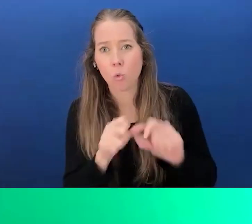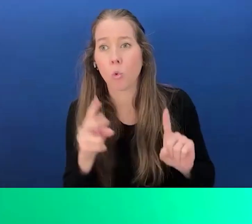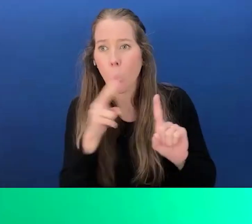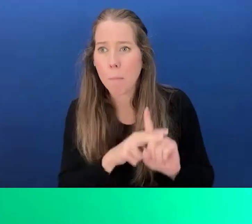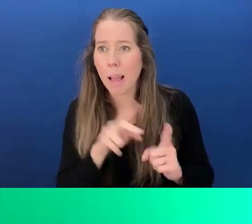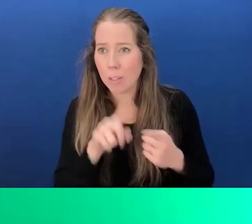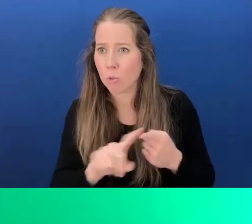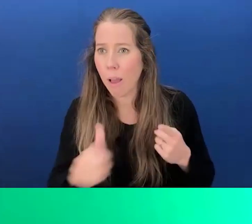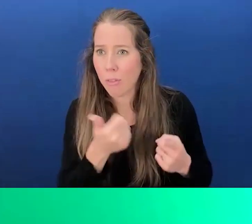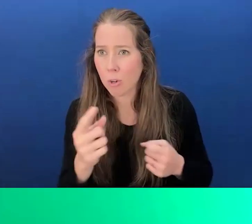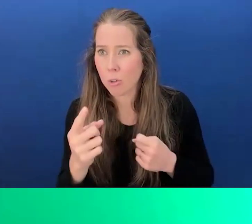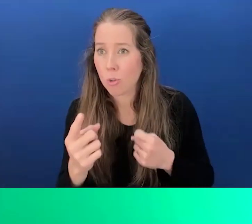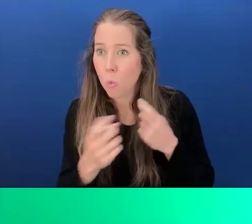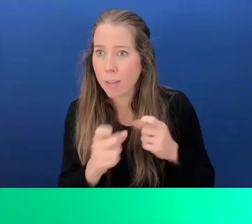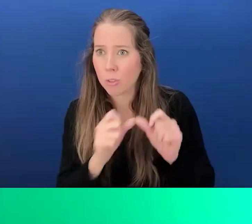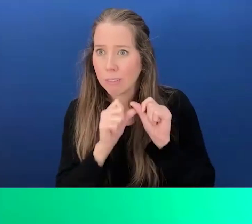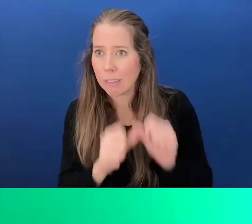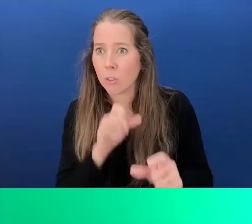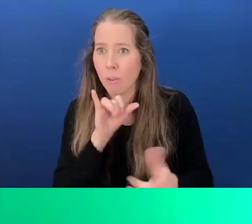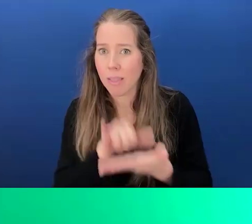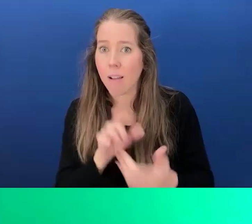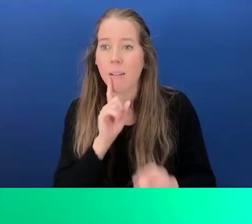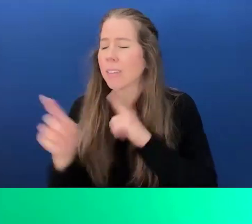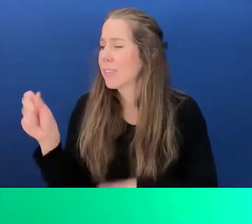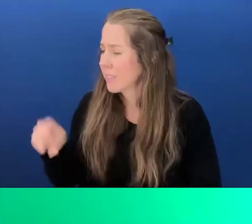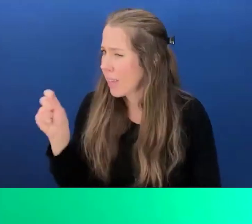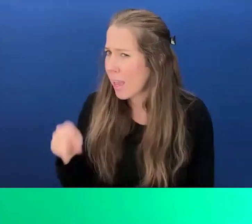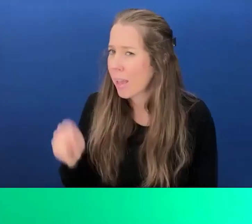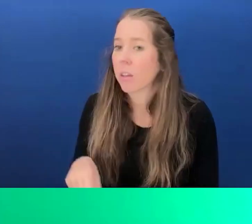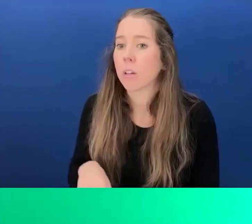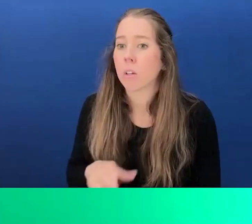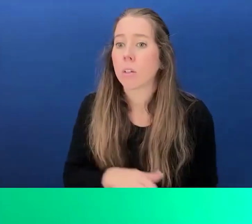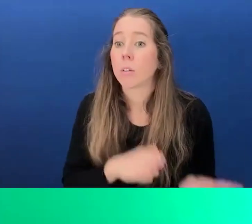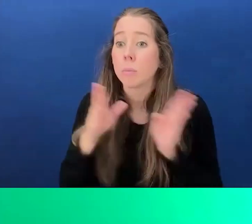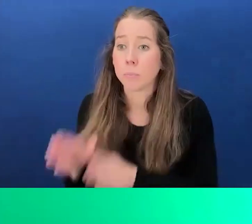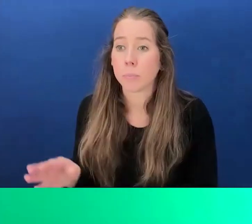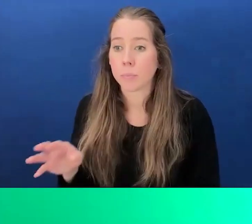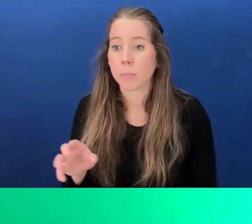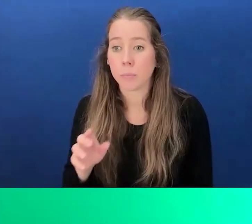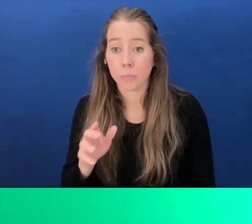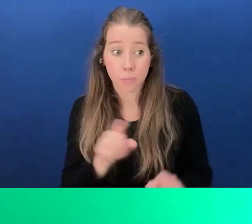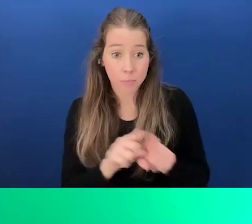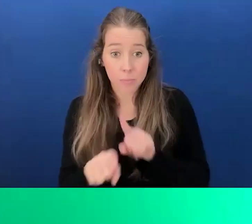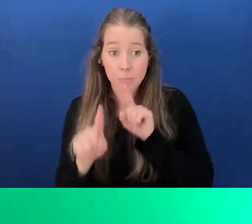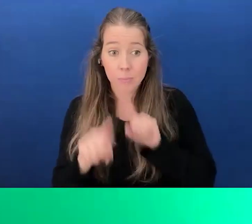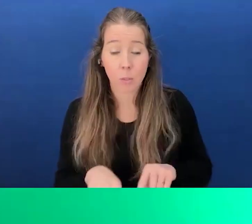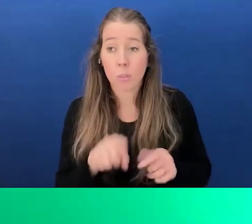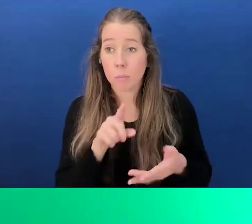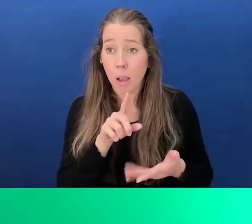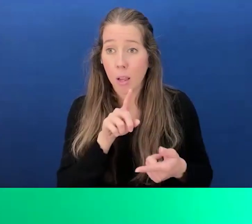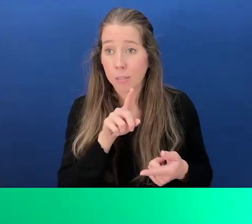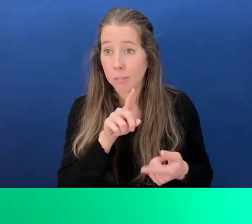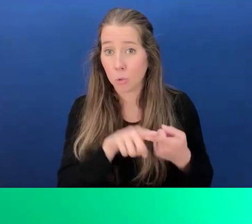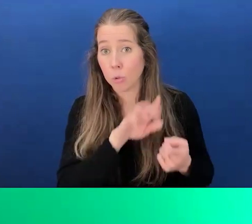other questions I asked as I continued the conversation. Yeah. And also to answer to that too as well, like it's always,